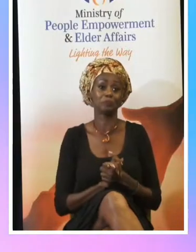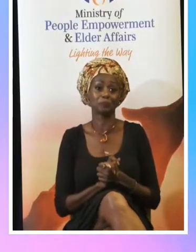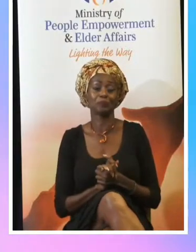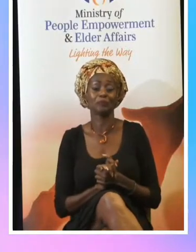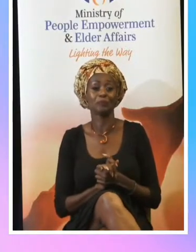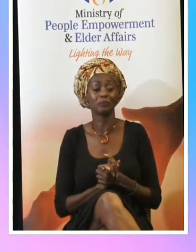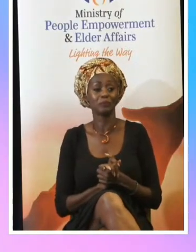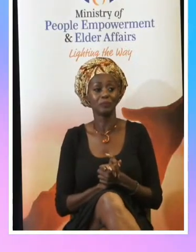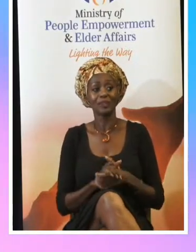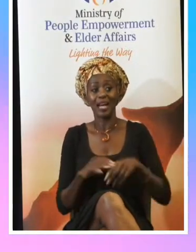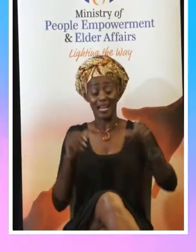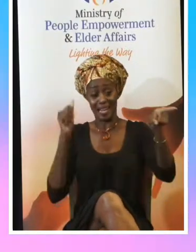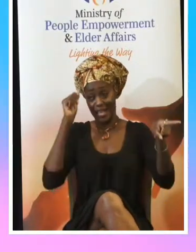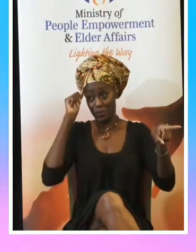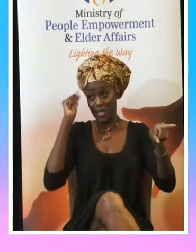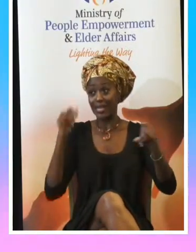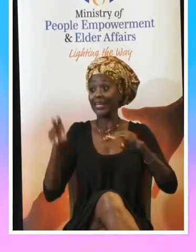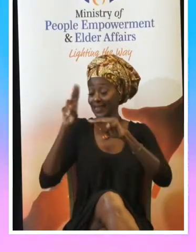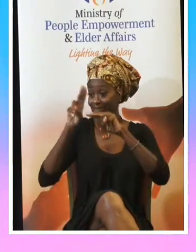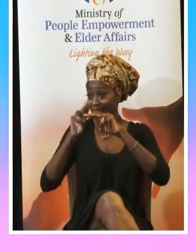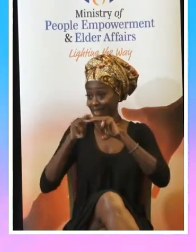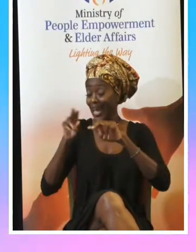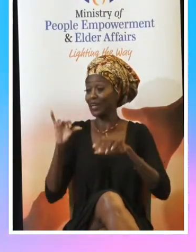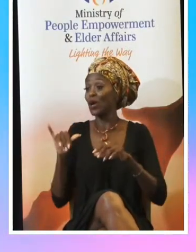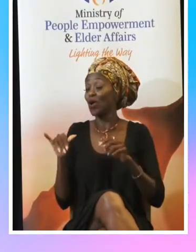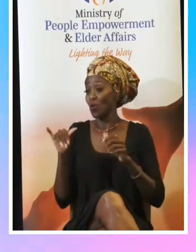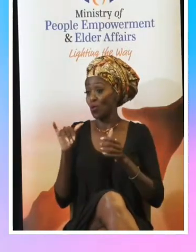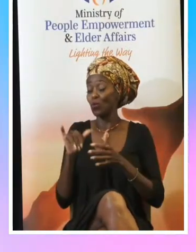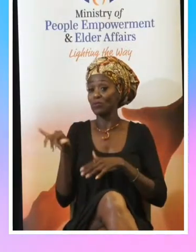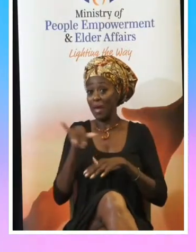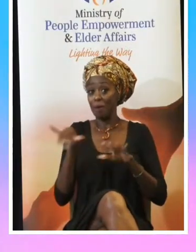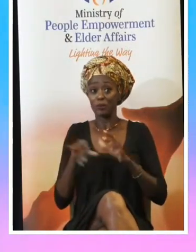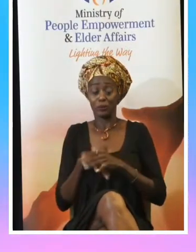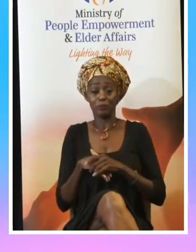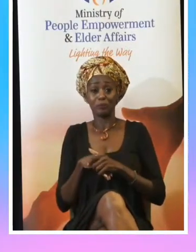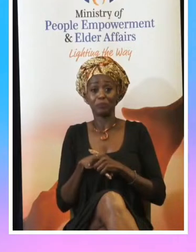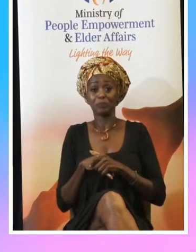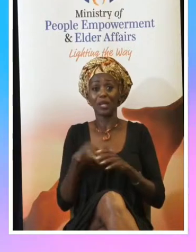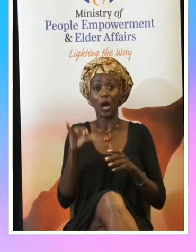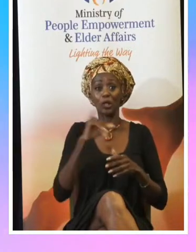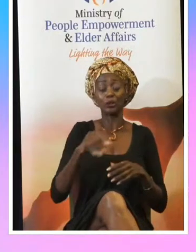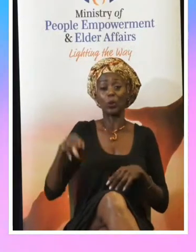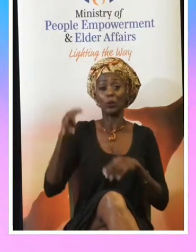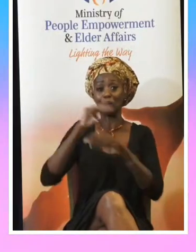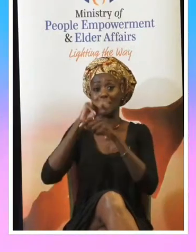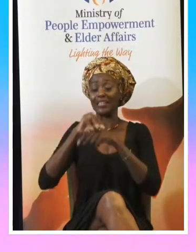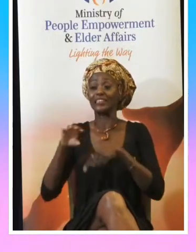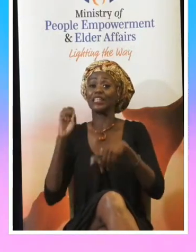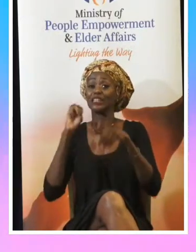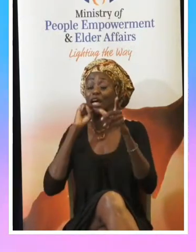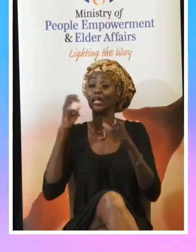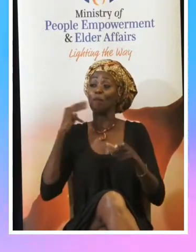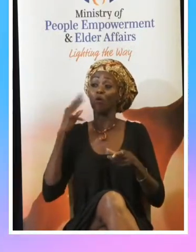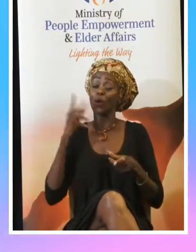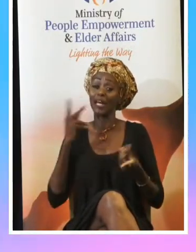And really sat on that committee as well. OSC Minister Chantal Manronite has also now joined us. Good night,